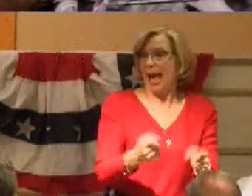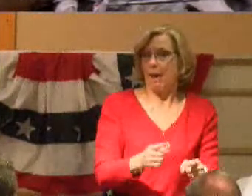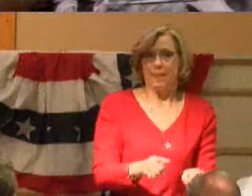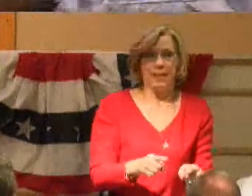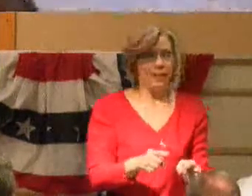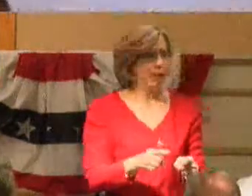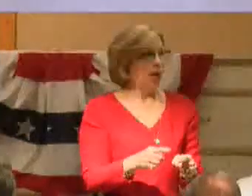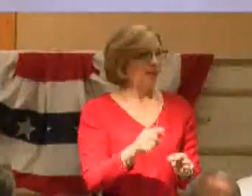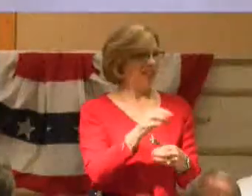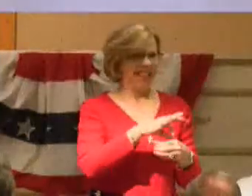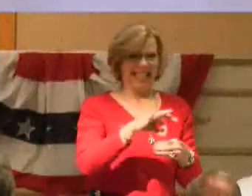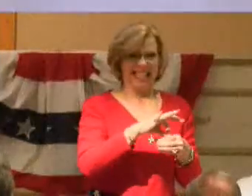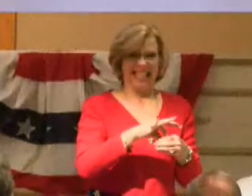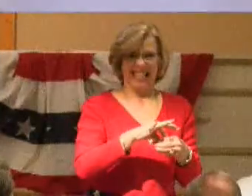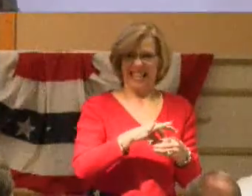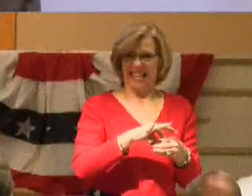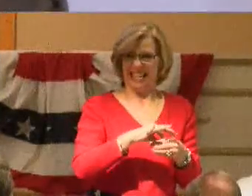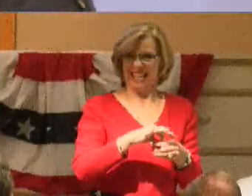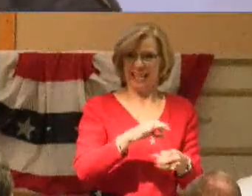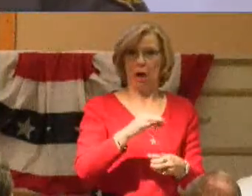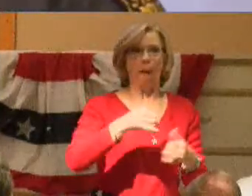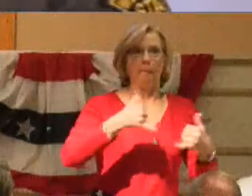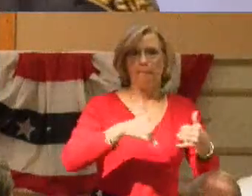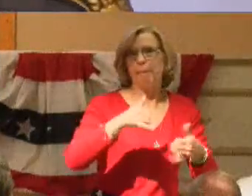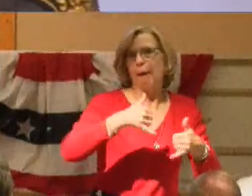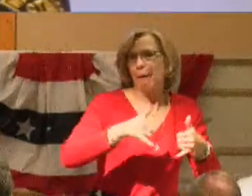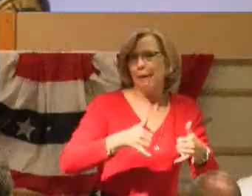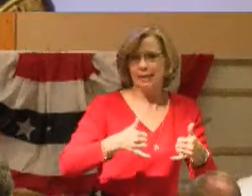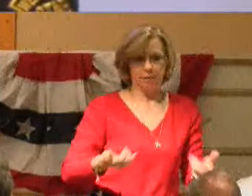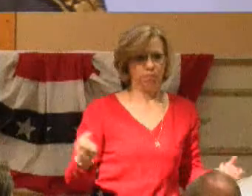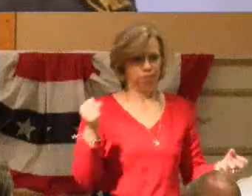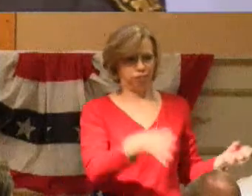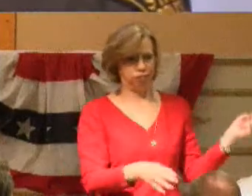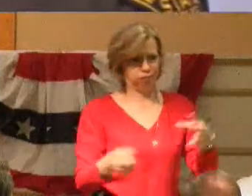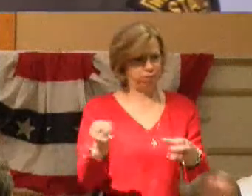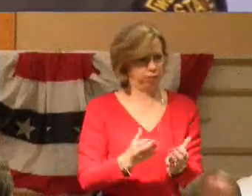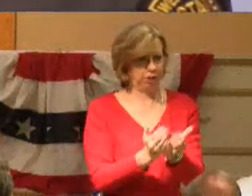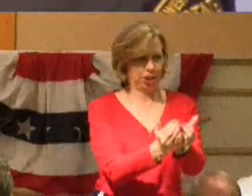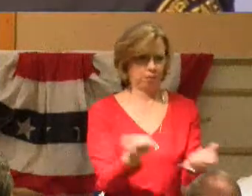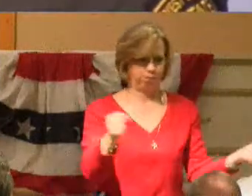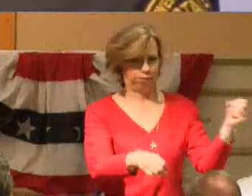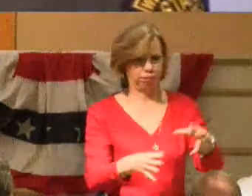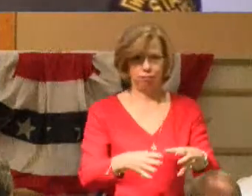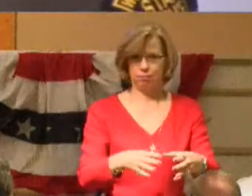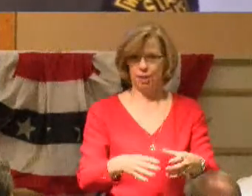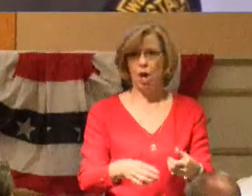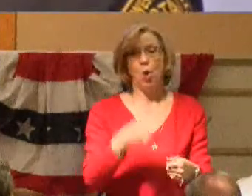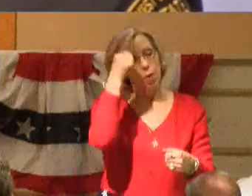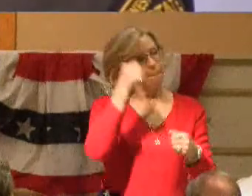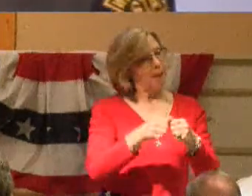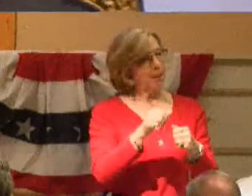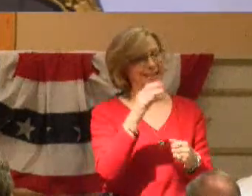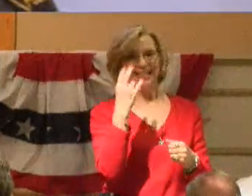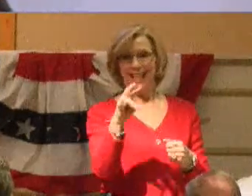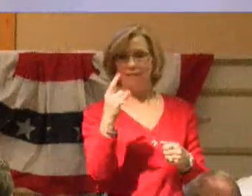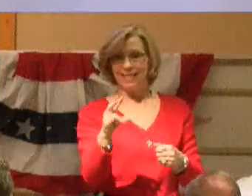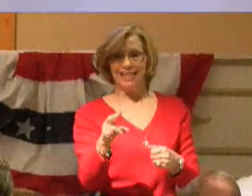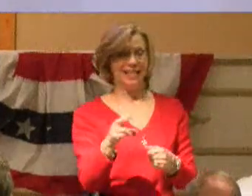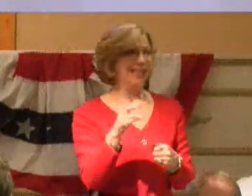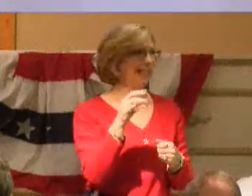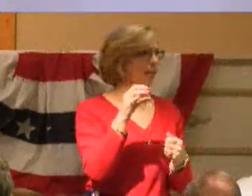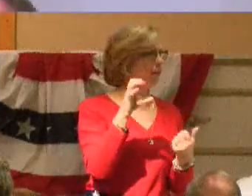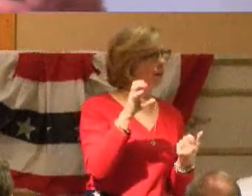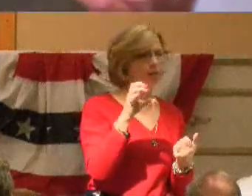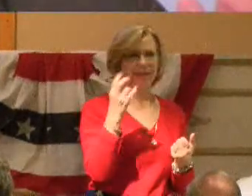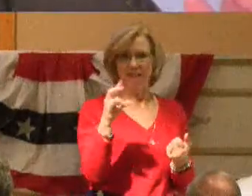Massacre of 1770. And for the next 5 years, from 1770 to 1775,